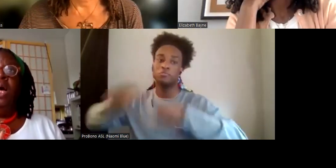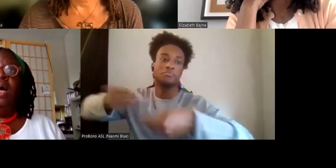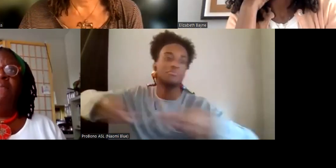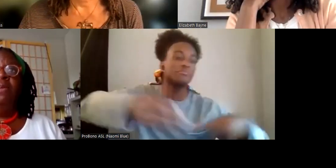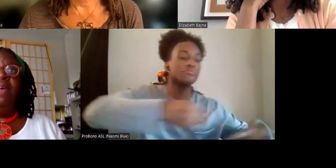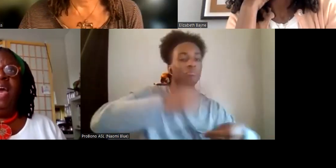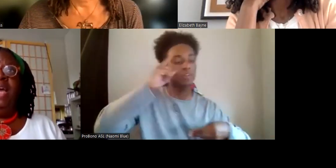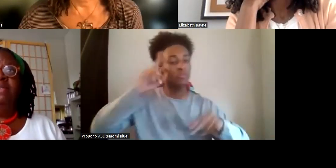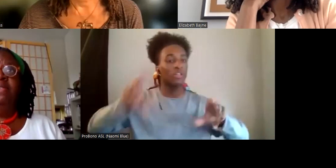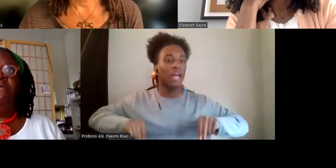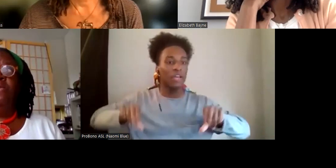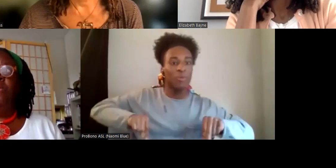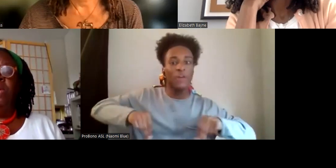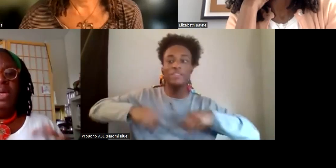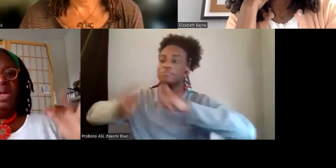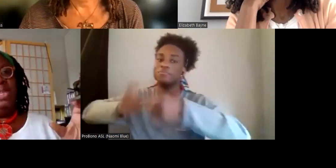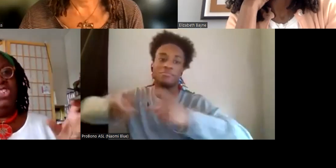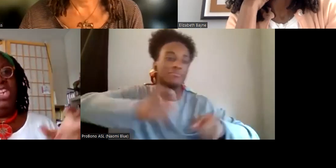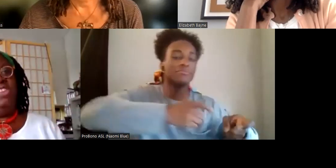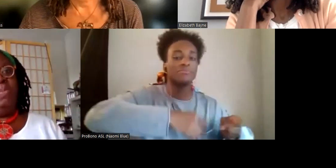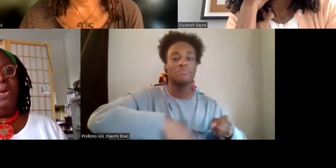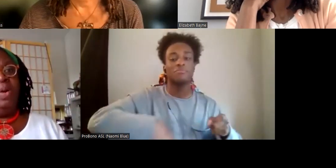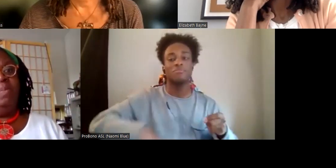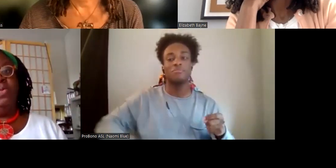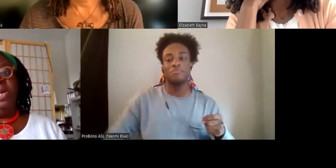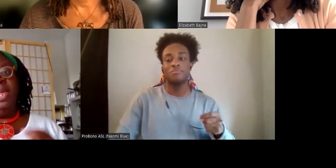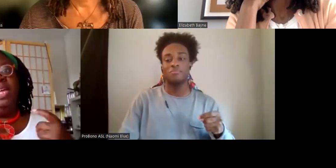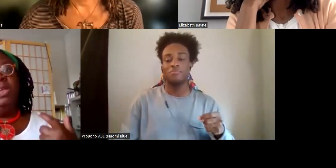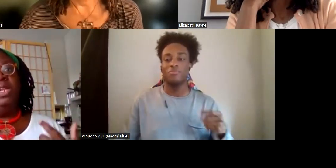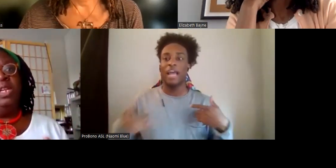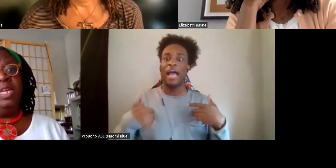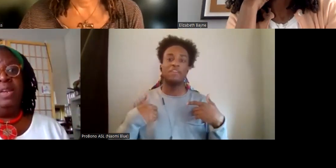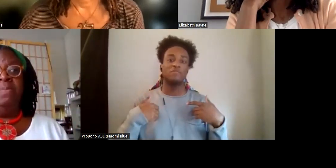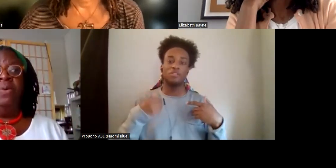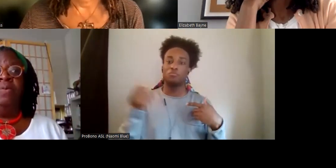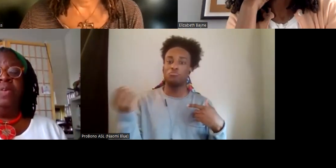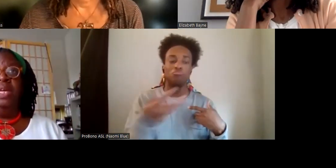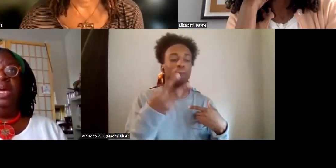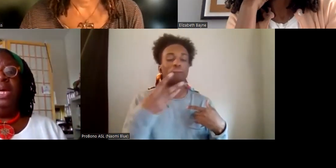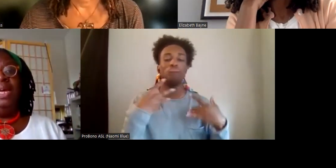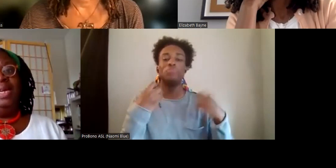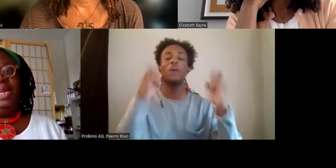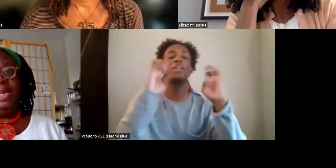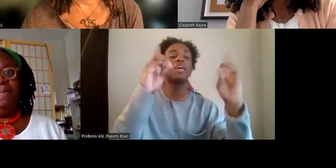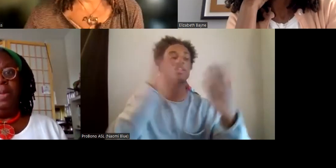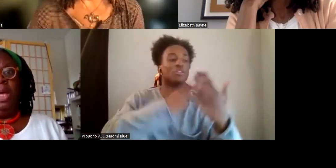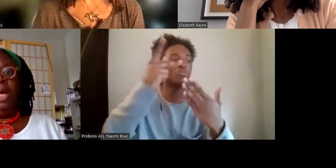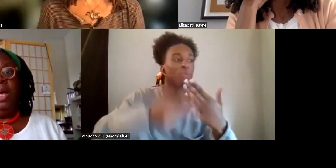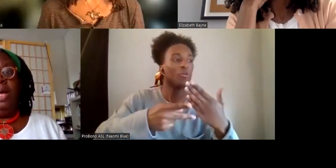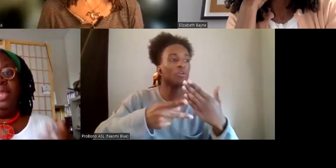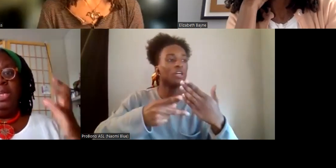diapers. We've had several health education programs where they can look at a movie and get